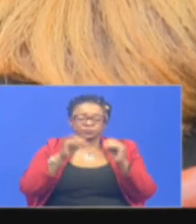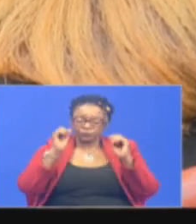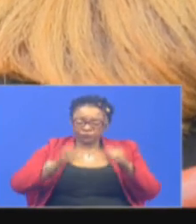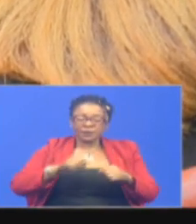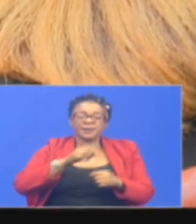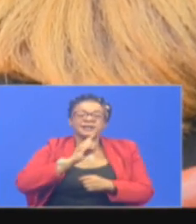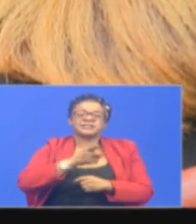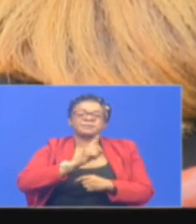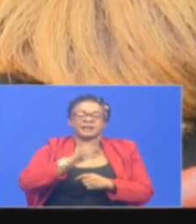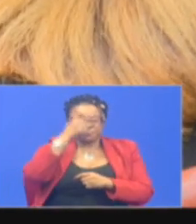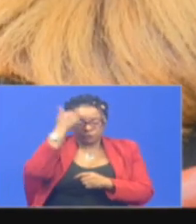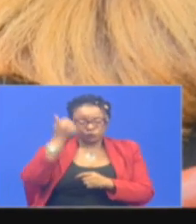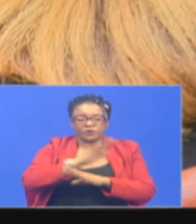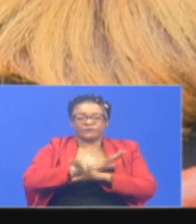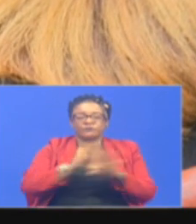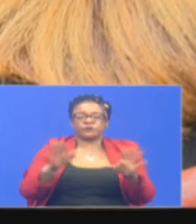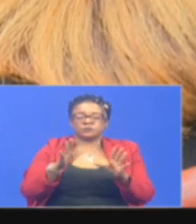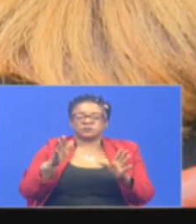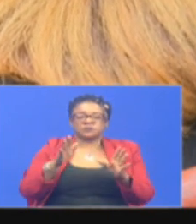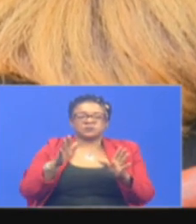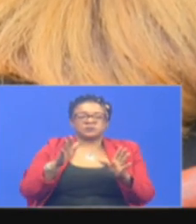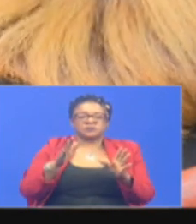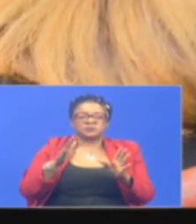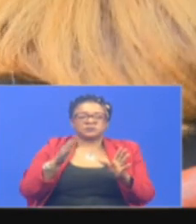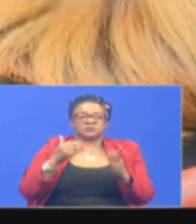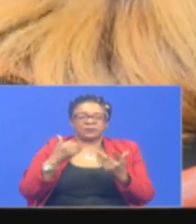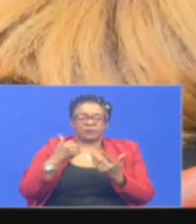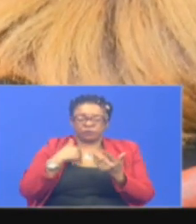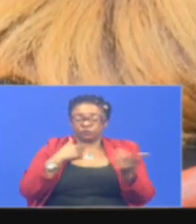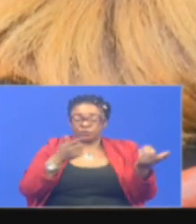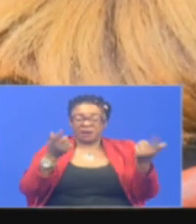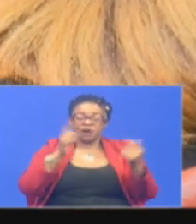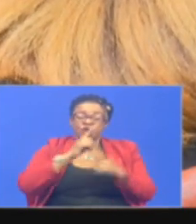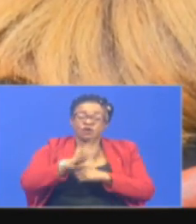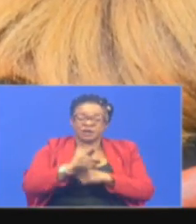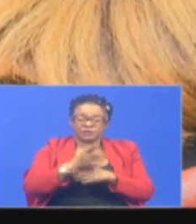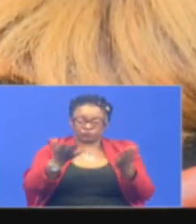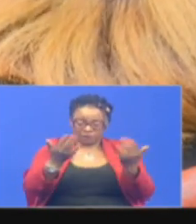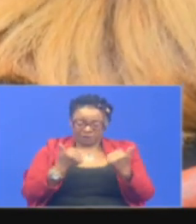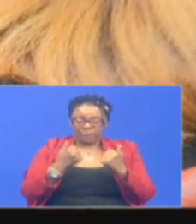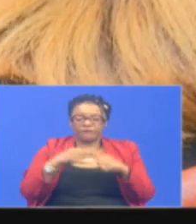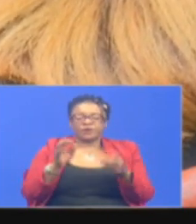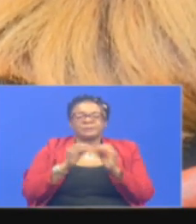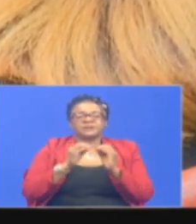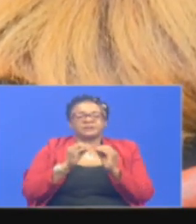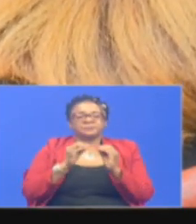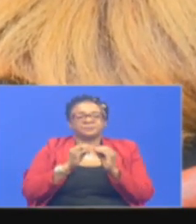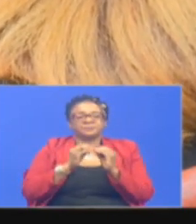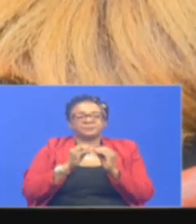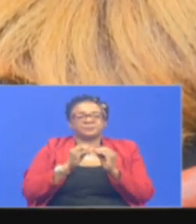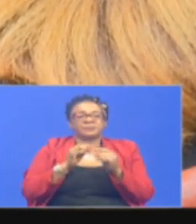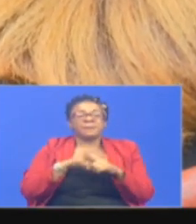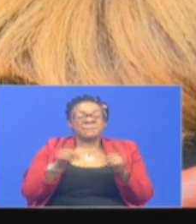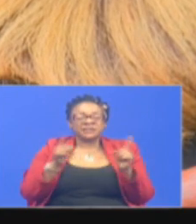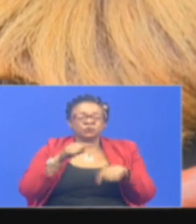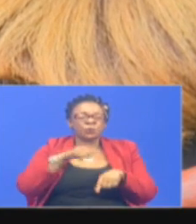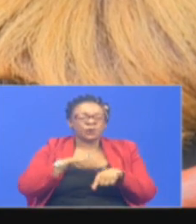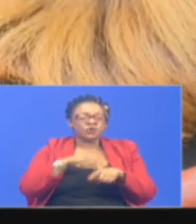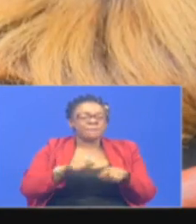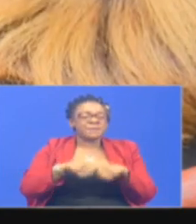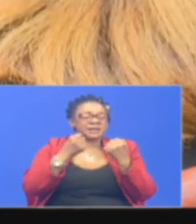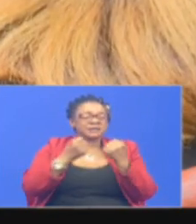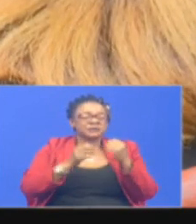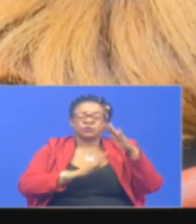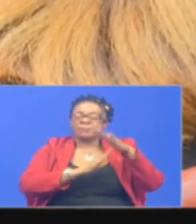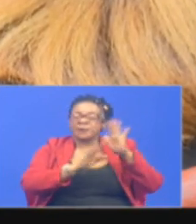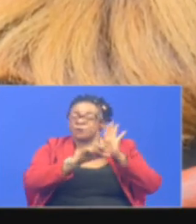because you refused my call, my command to attend a meeting. But when you break the supreme law of